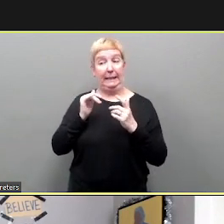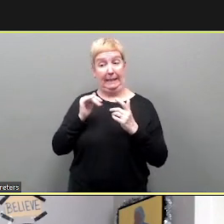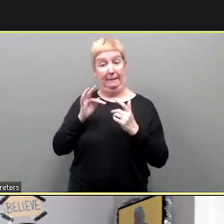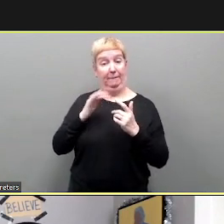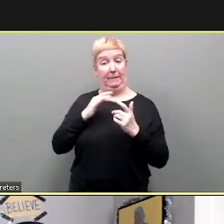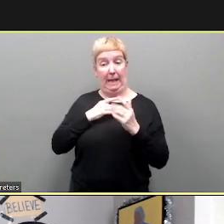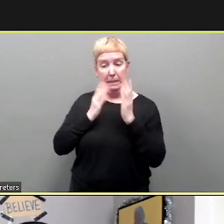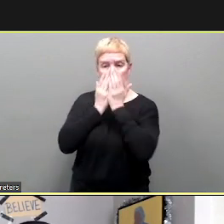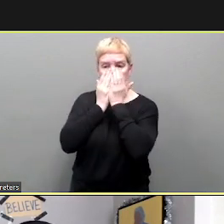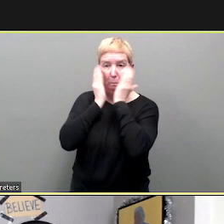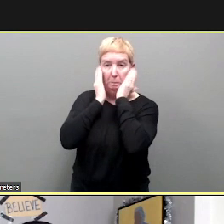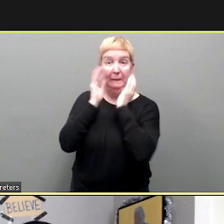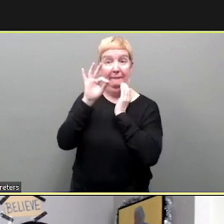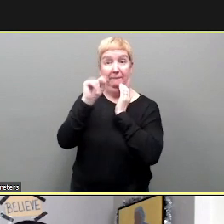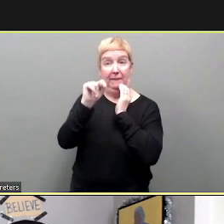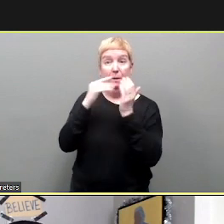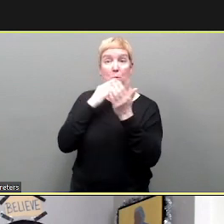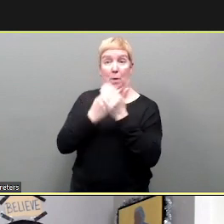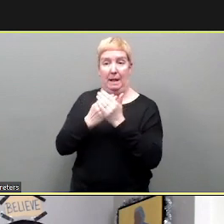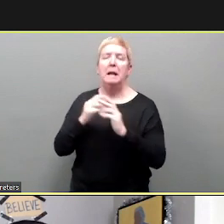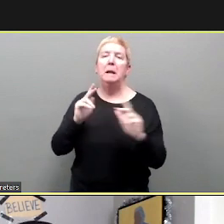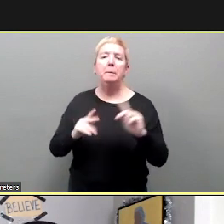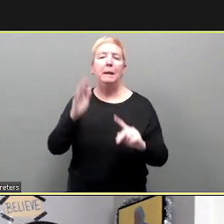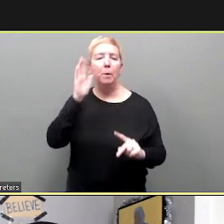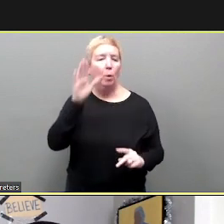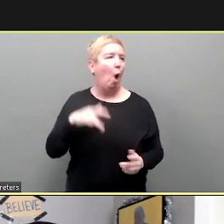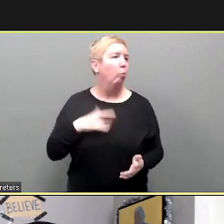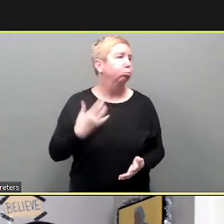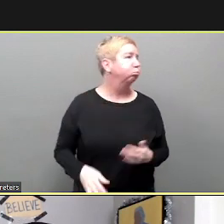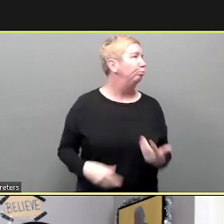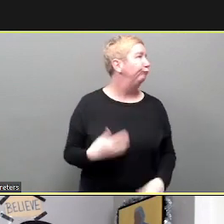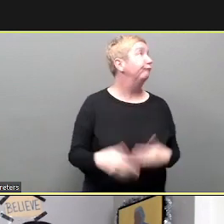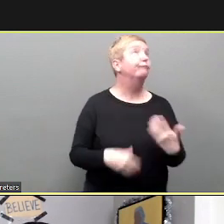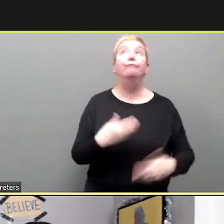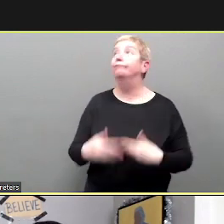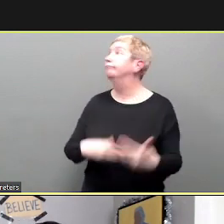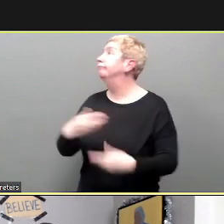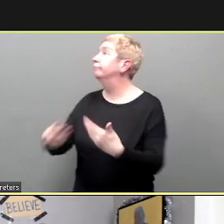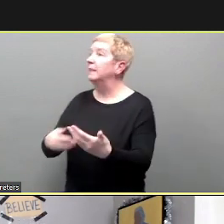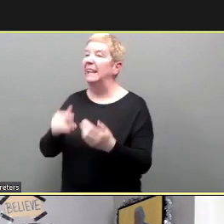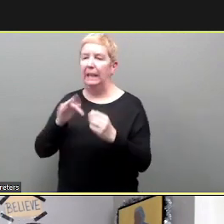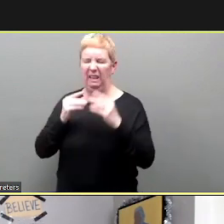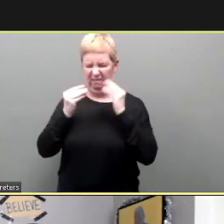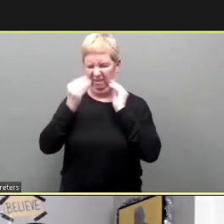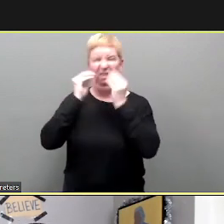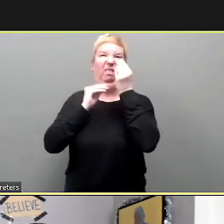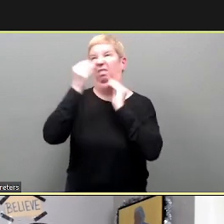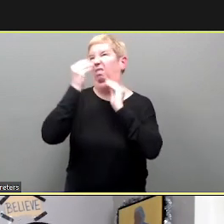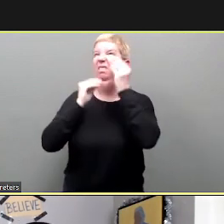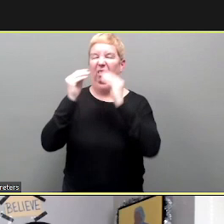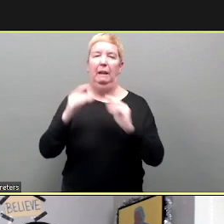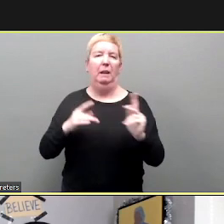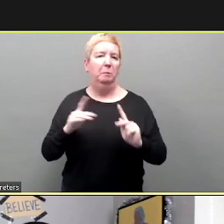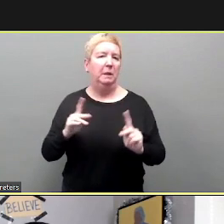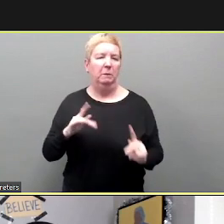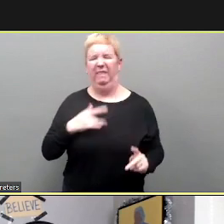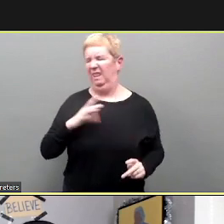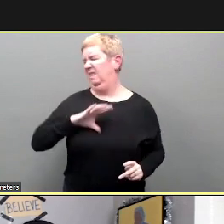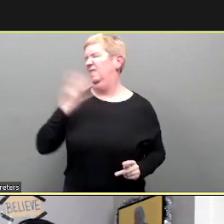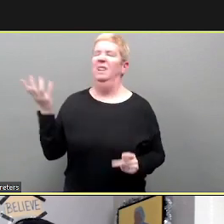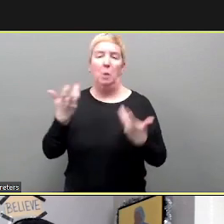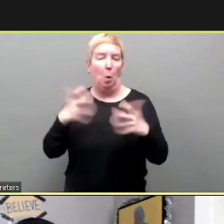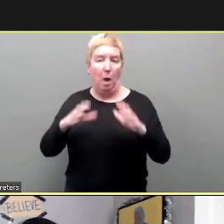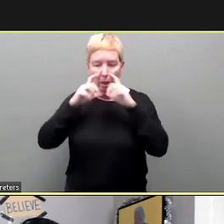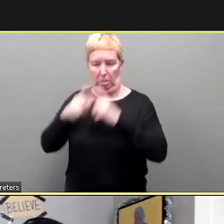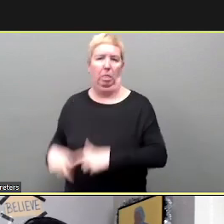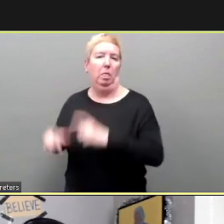on. I know a lot of people are concerned and they want to use a KN95 perhaps, and you can do that to, let's